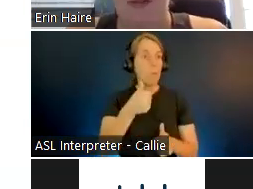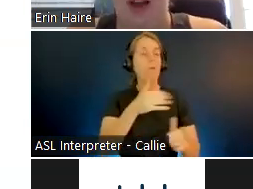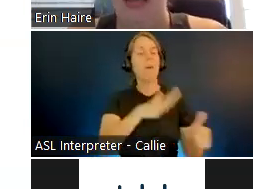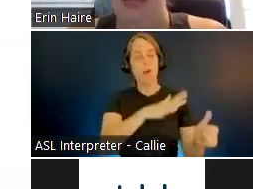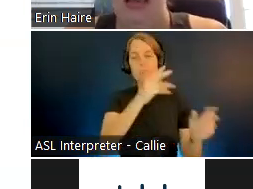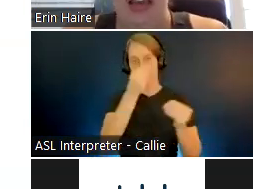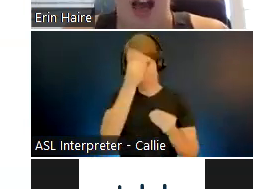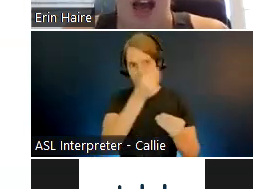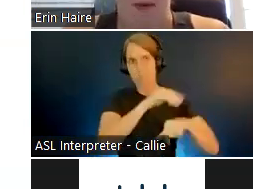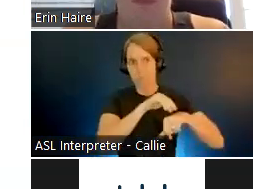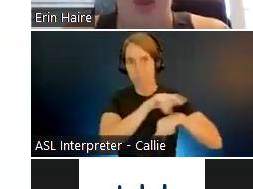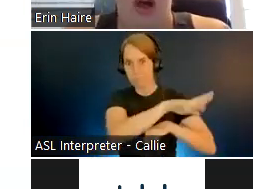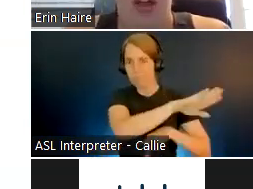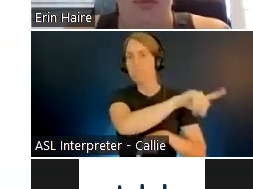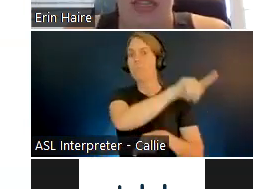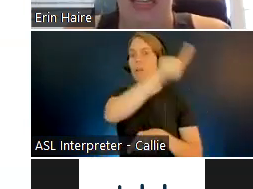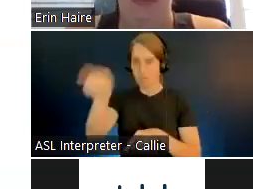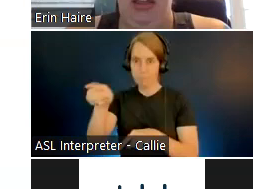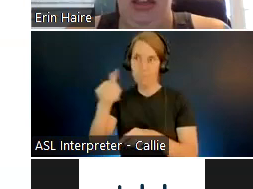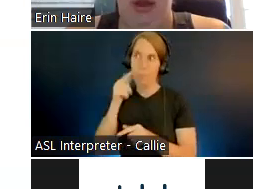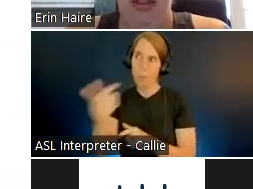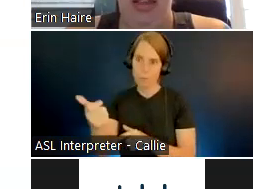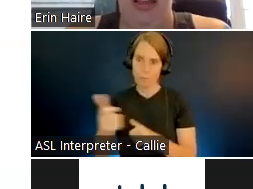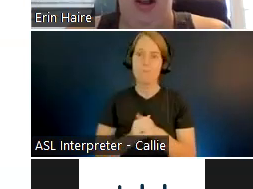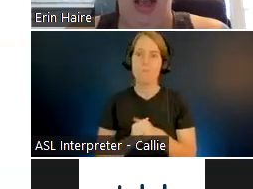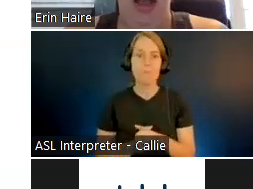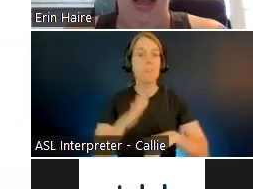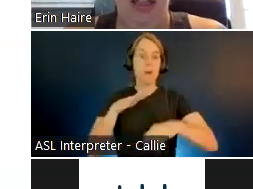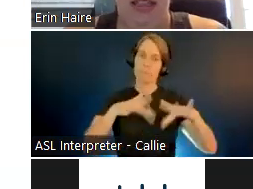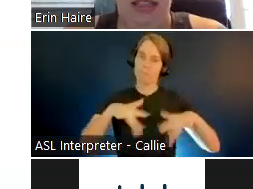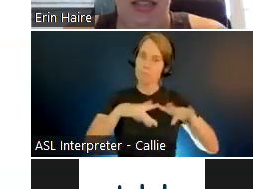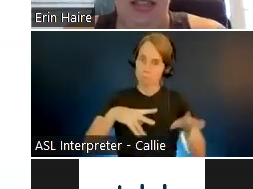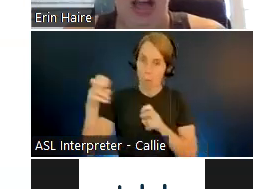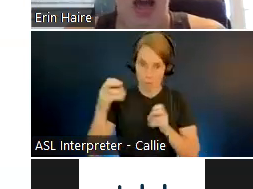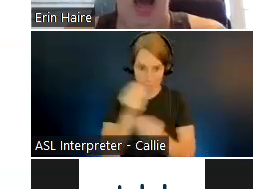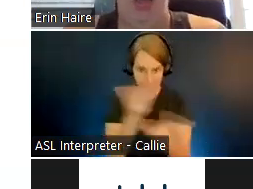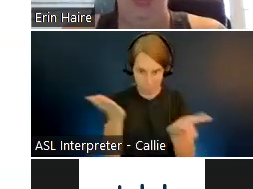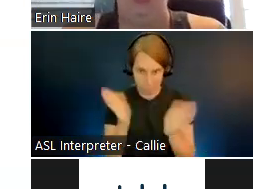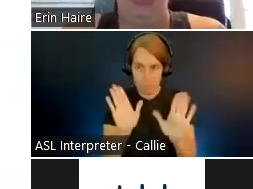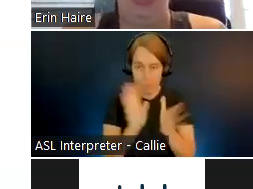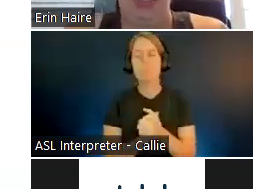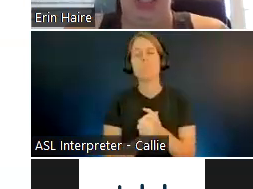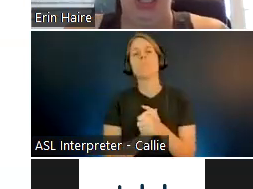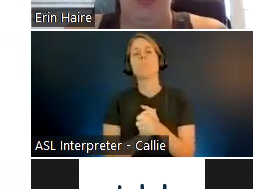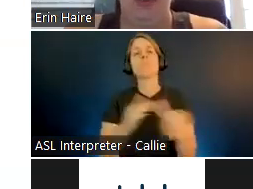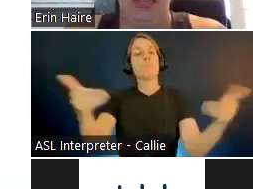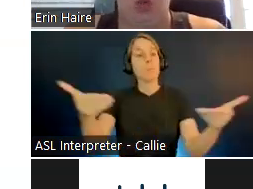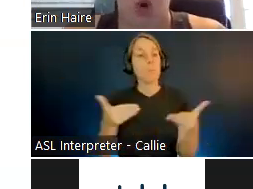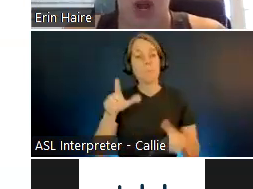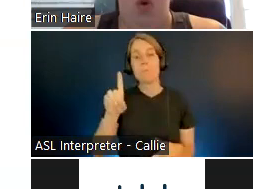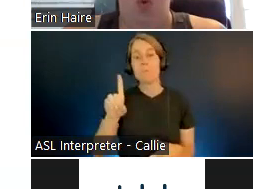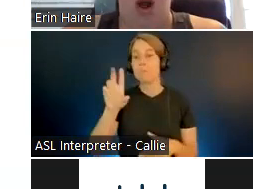that up front. Welcome to Disability Rights South Carolina. This is Transition